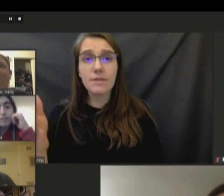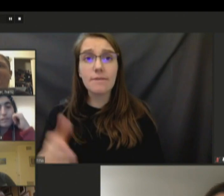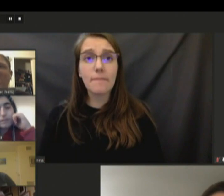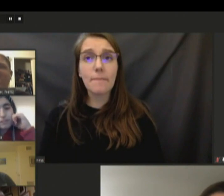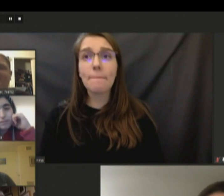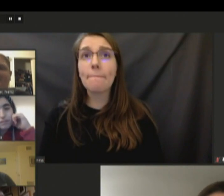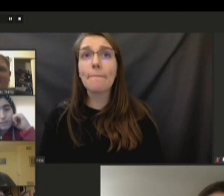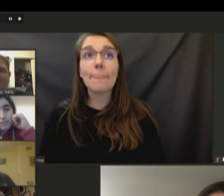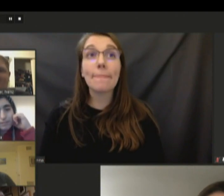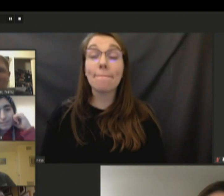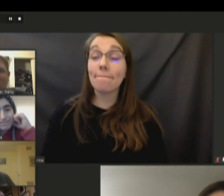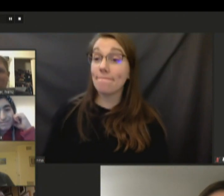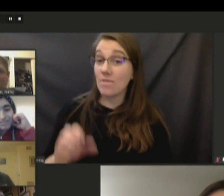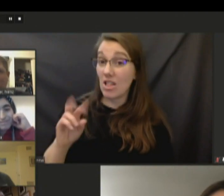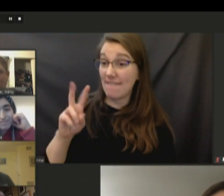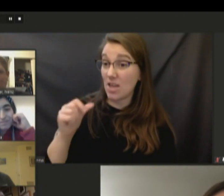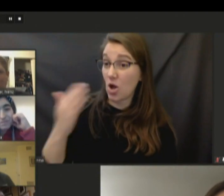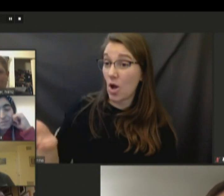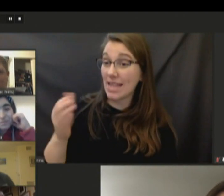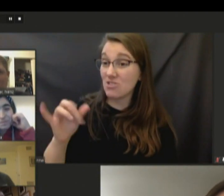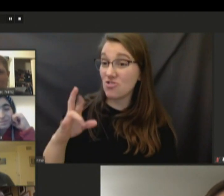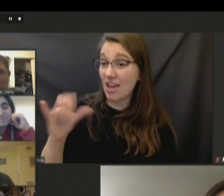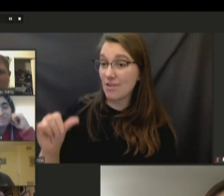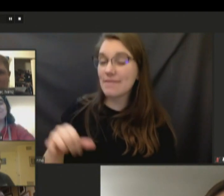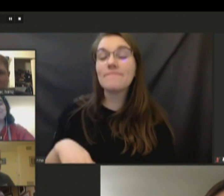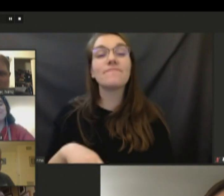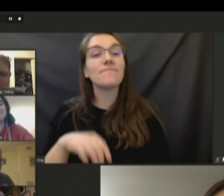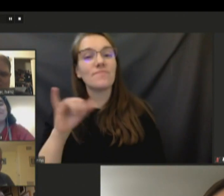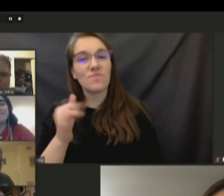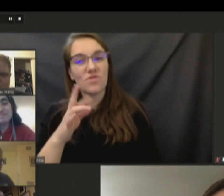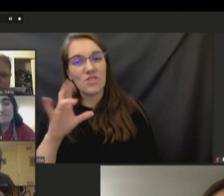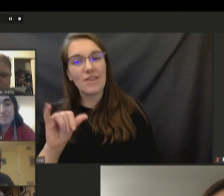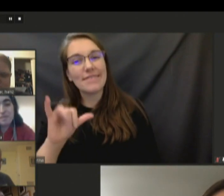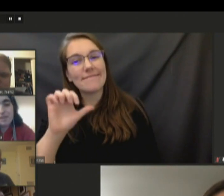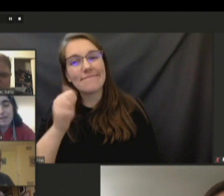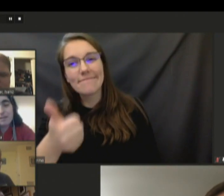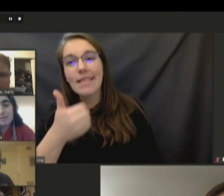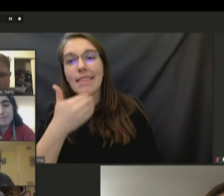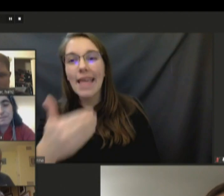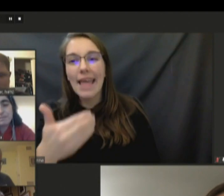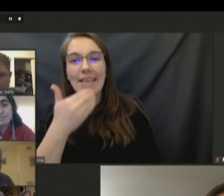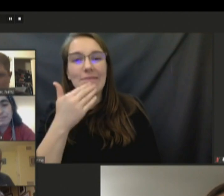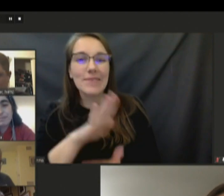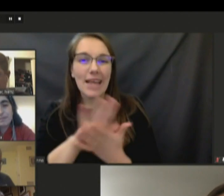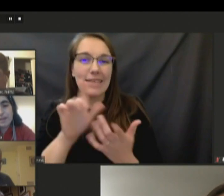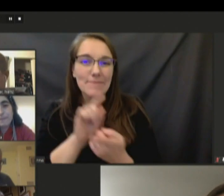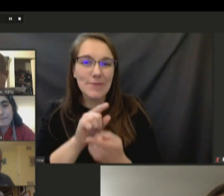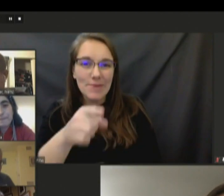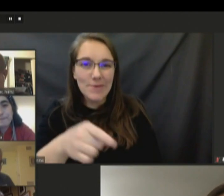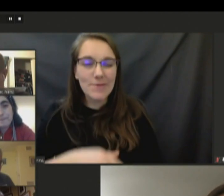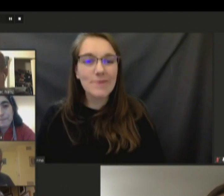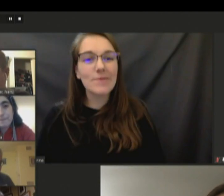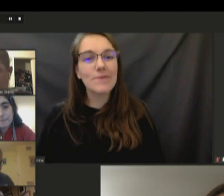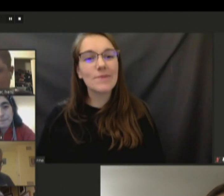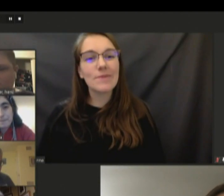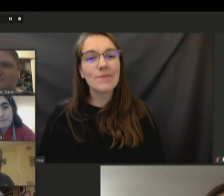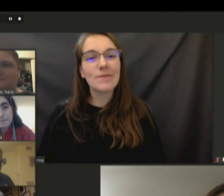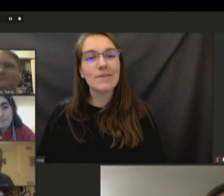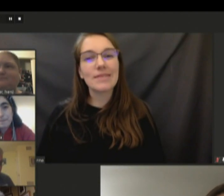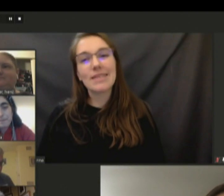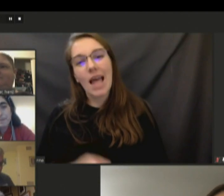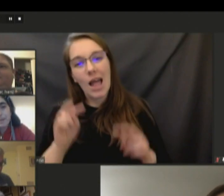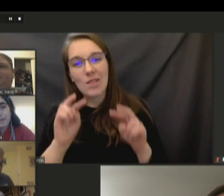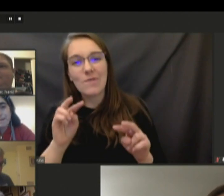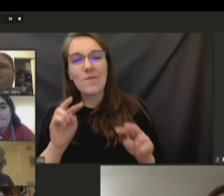Go ahead, Jerry. Yeah, thank you. Hi, Anchi. It's nice to meet you, Anna. And you know, look forward to